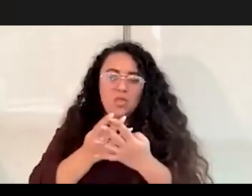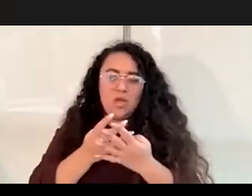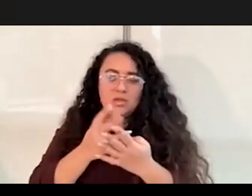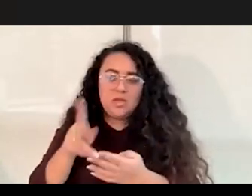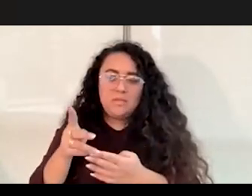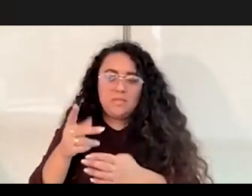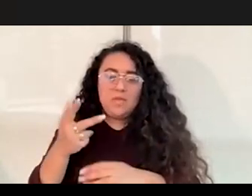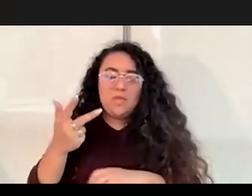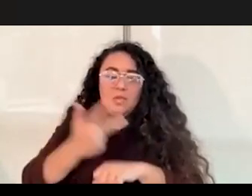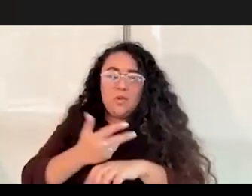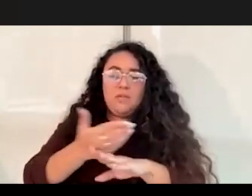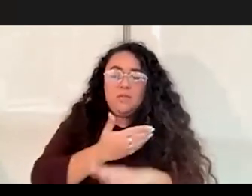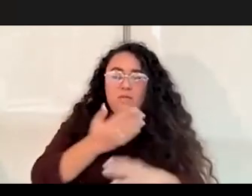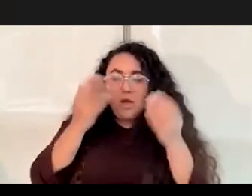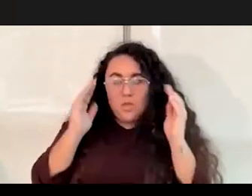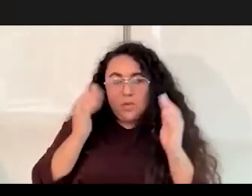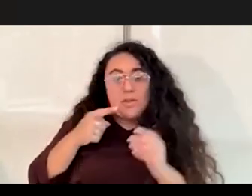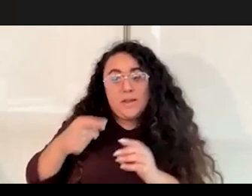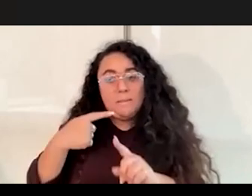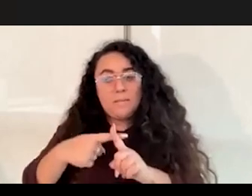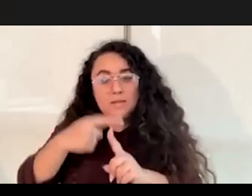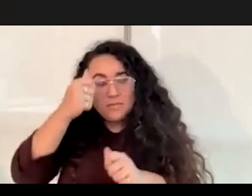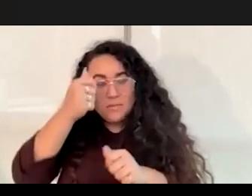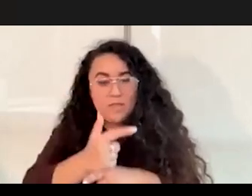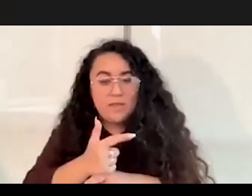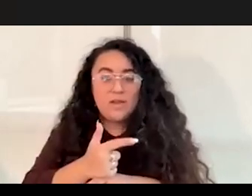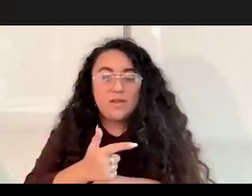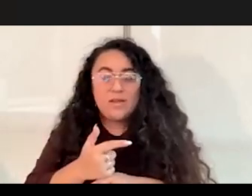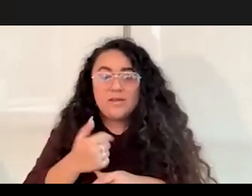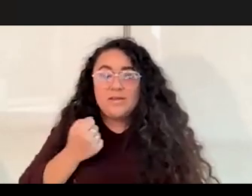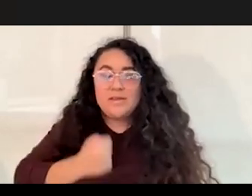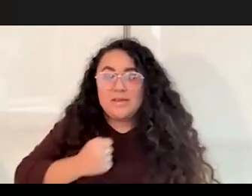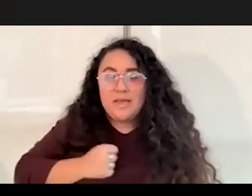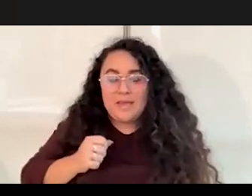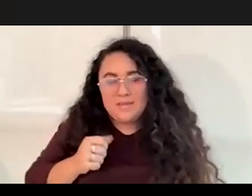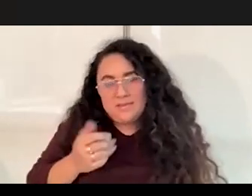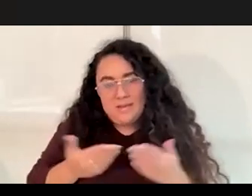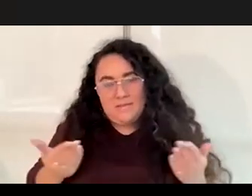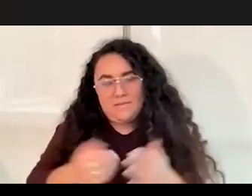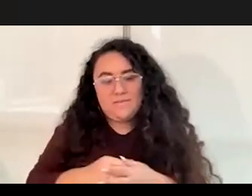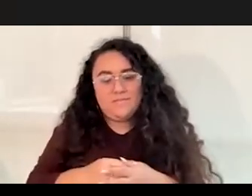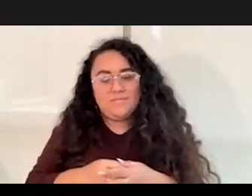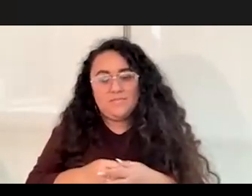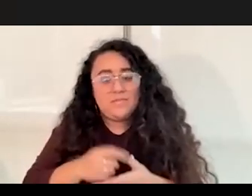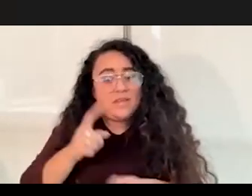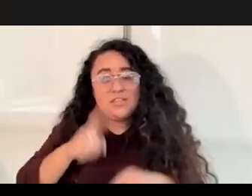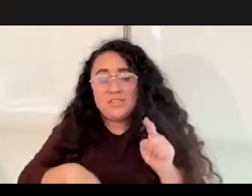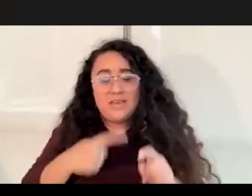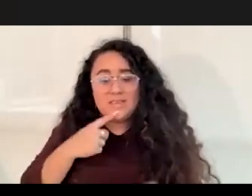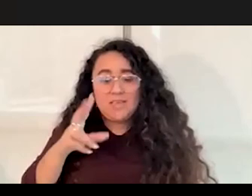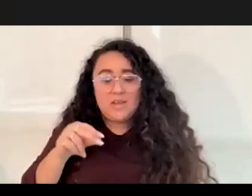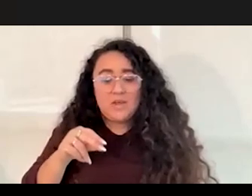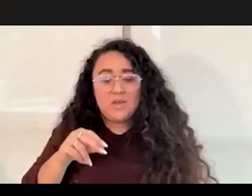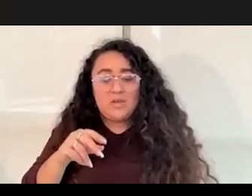3 days before Halloween, him and his brother, gang stuff. You know, just can't say no.